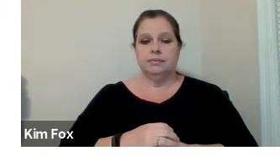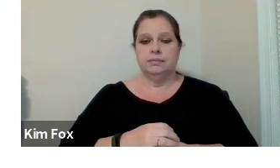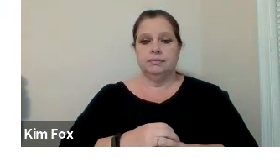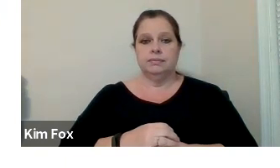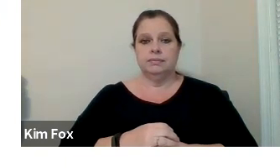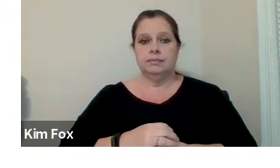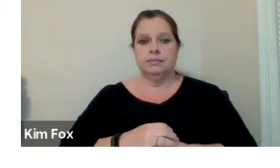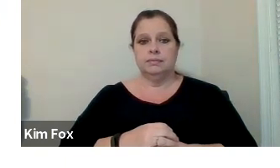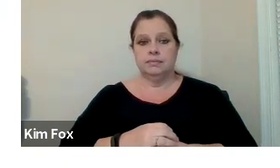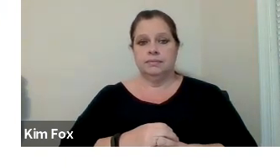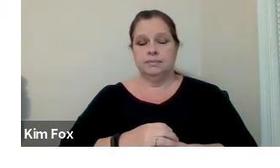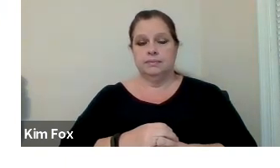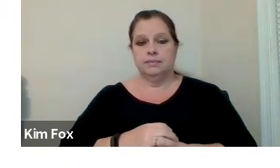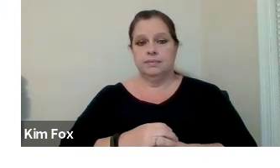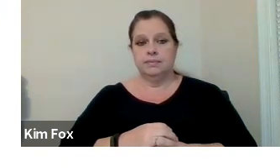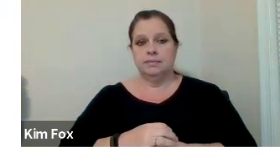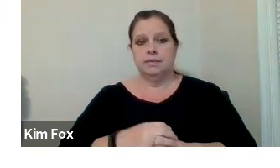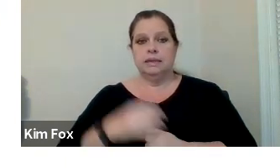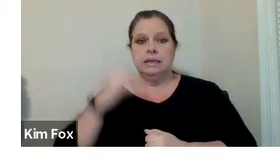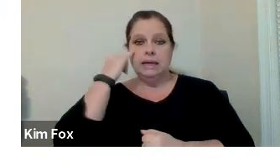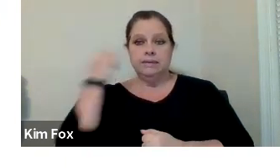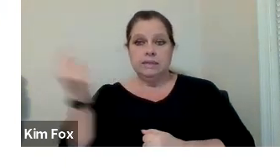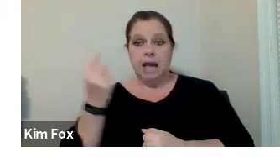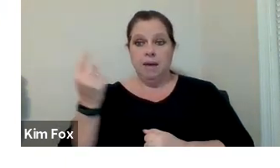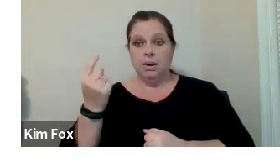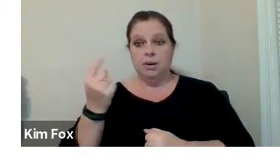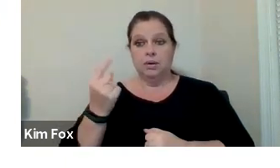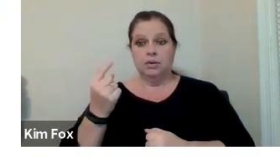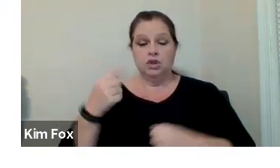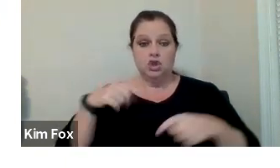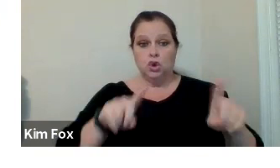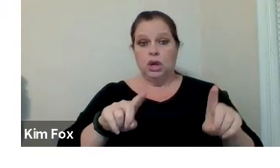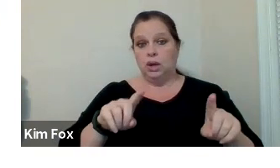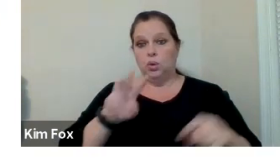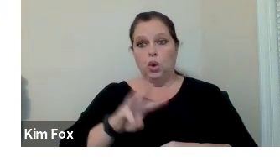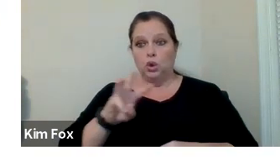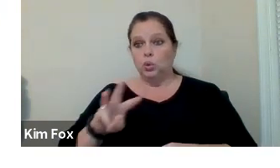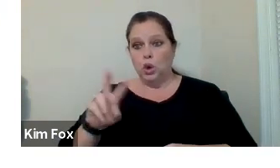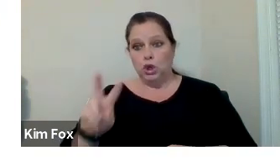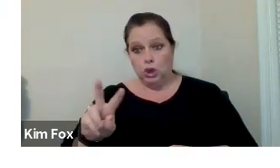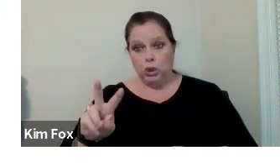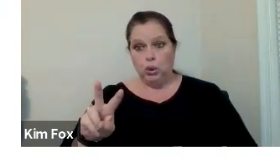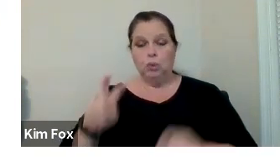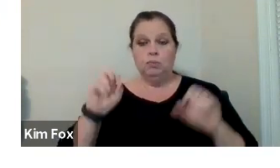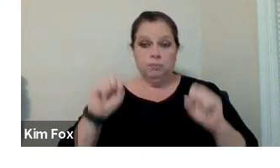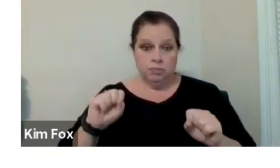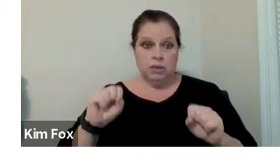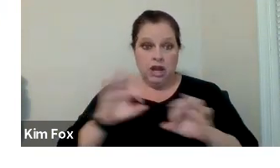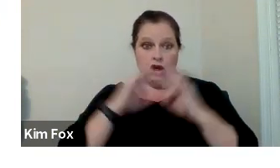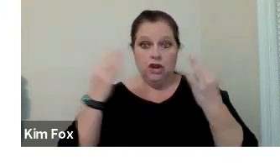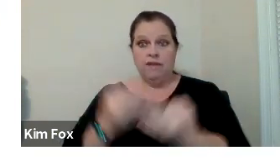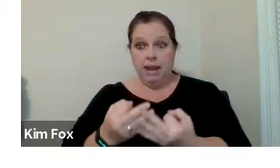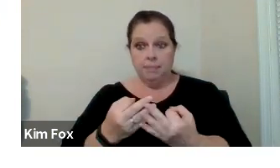has served. So if somebody even served in World War II, you could, and you're a family